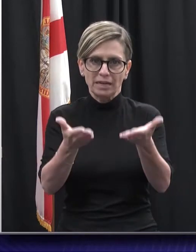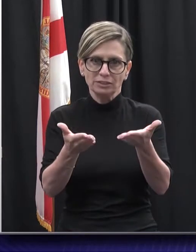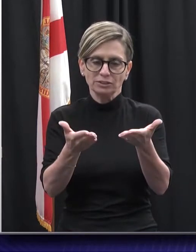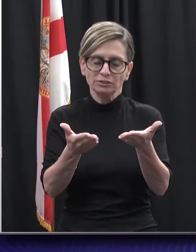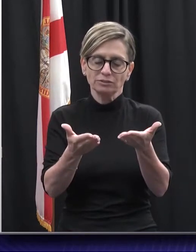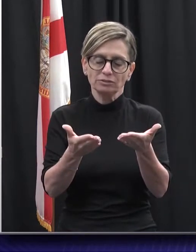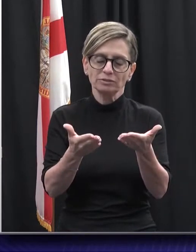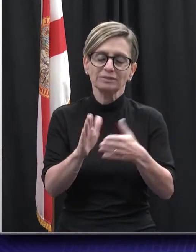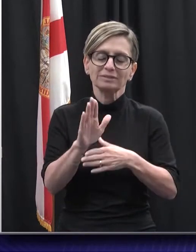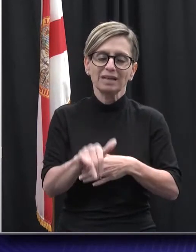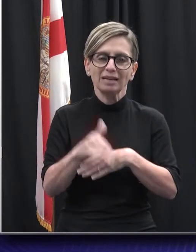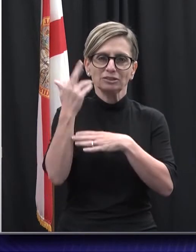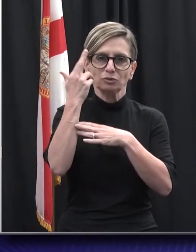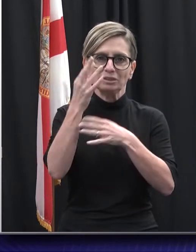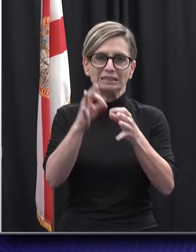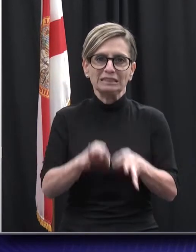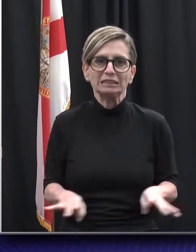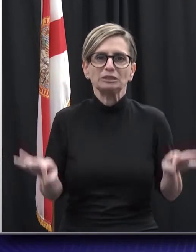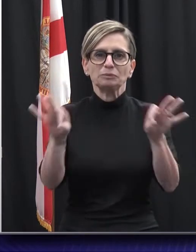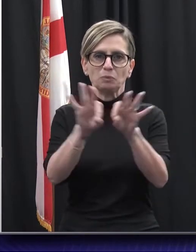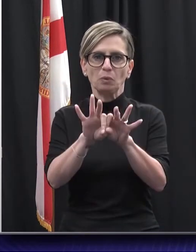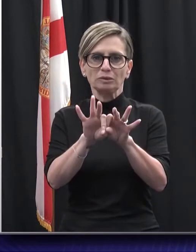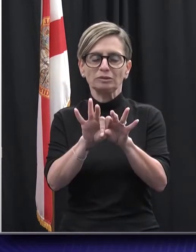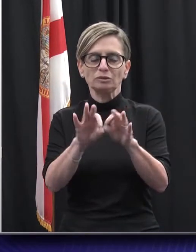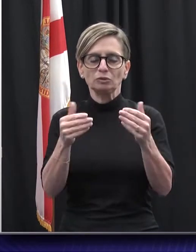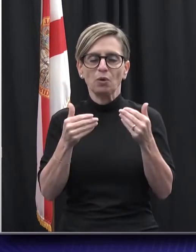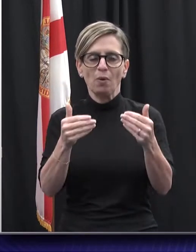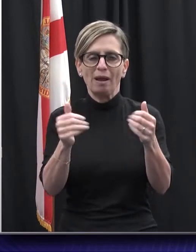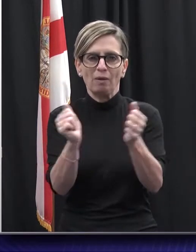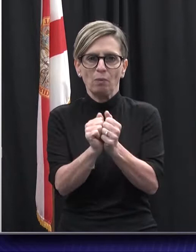bit further with moving towards this action.